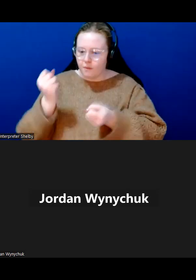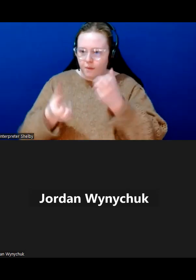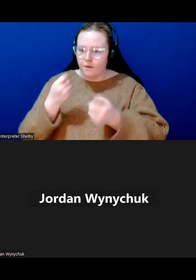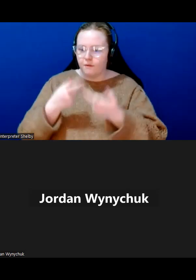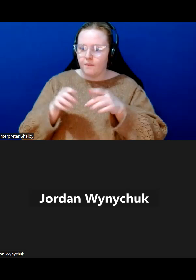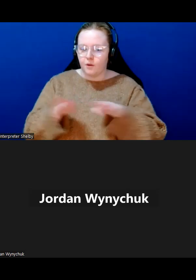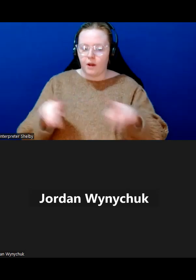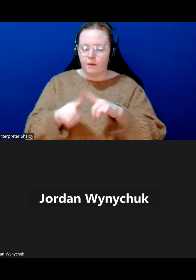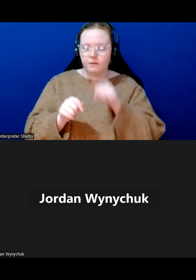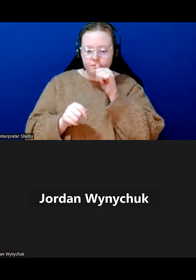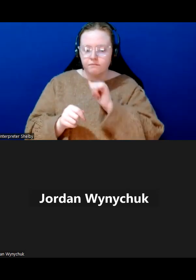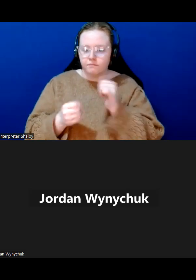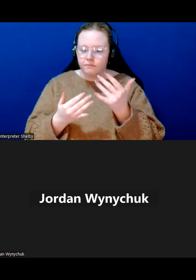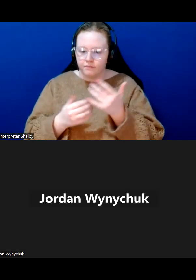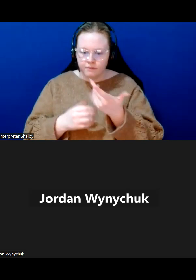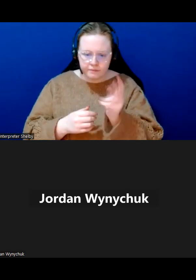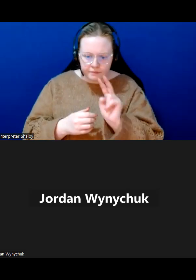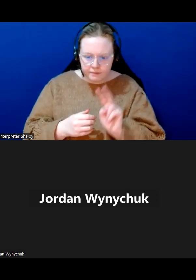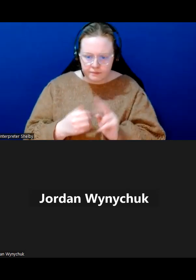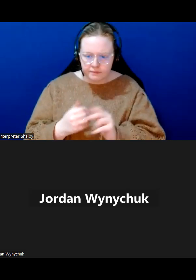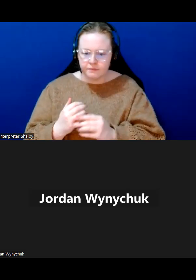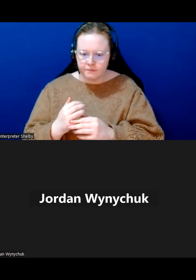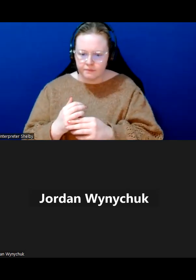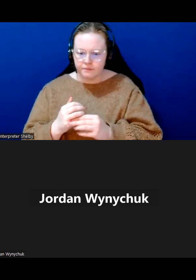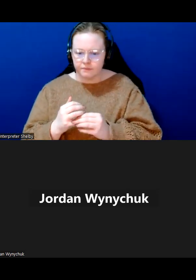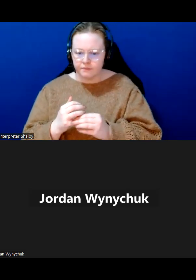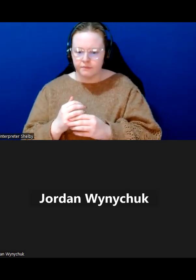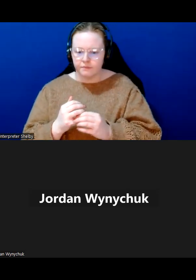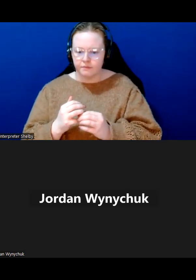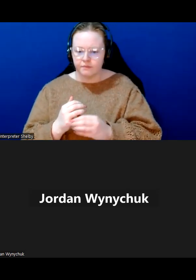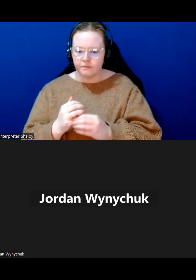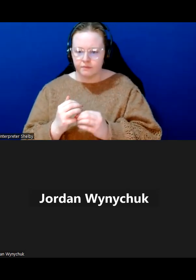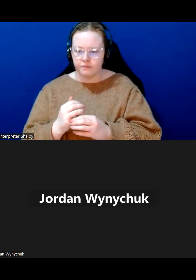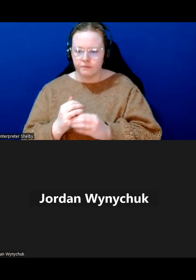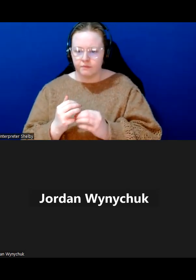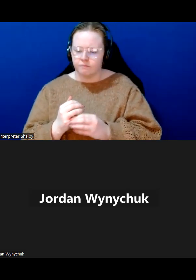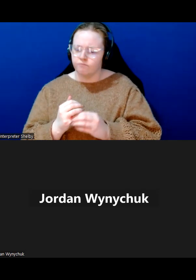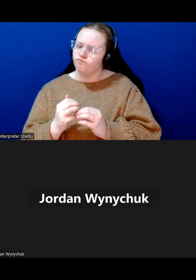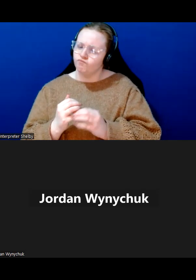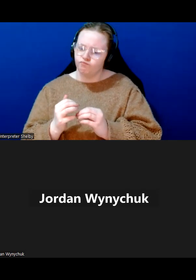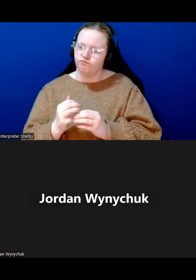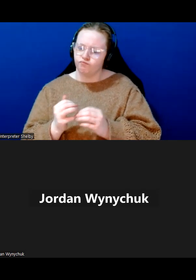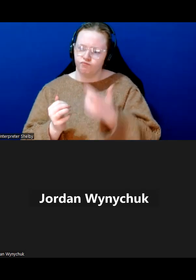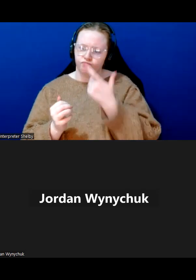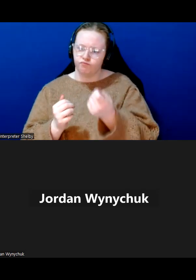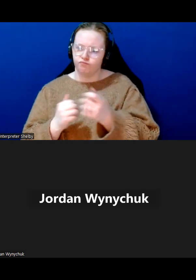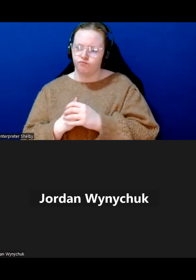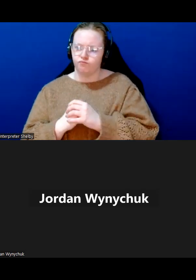longer, 2 plants and my plants are dying before flower. Ooh. Yeah. Do you